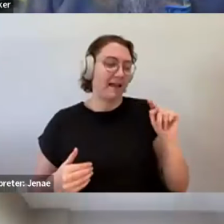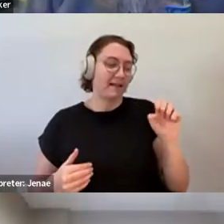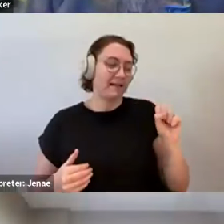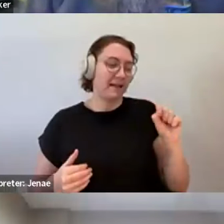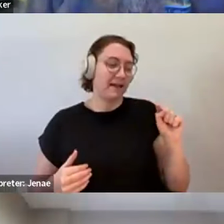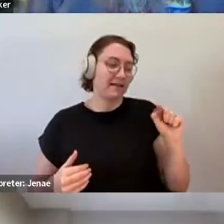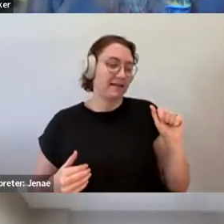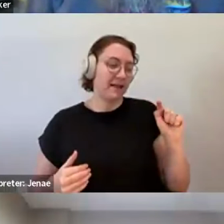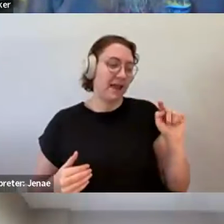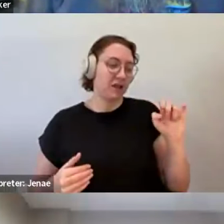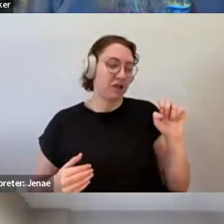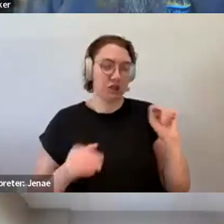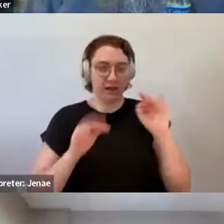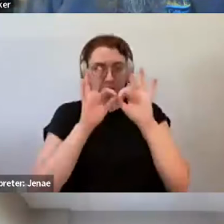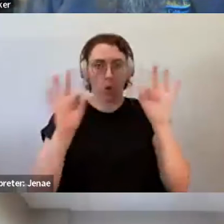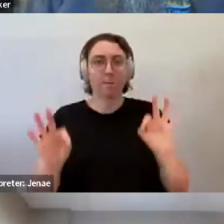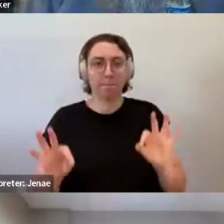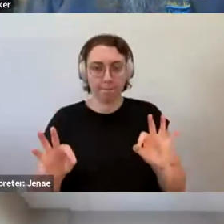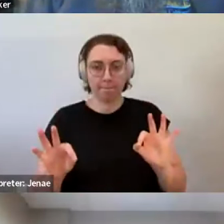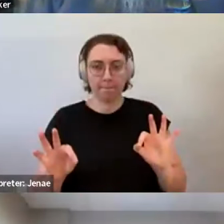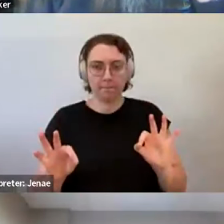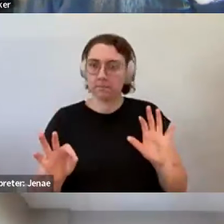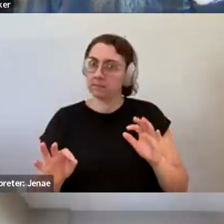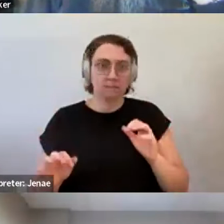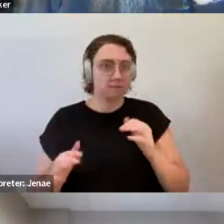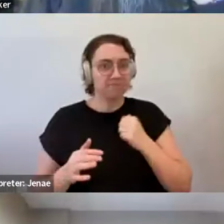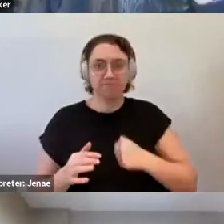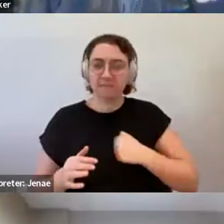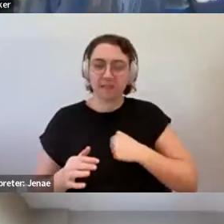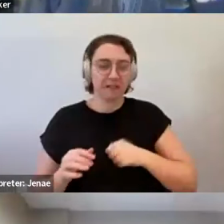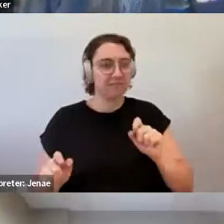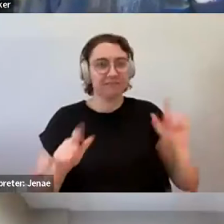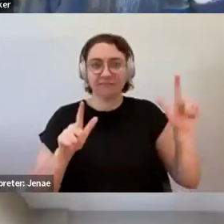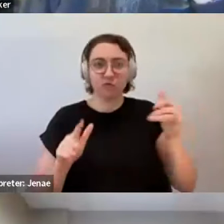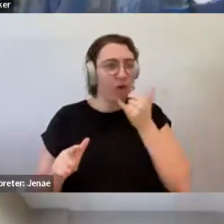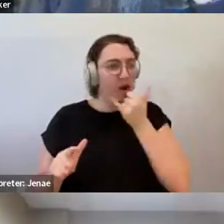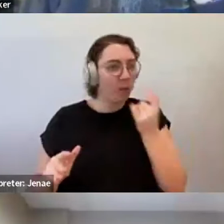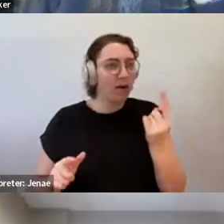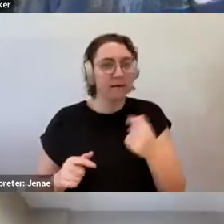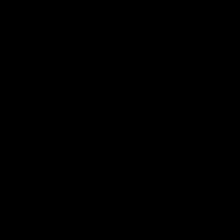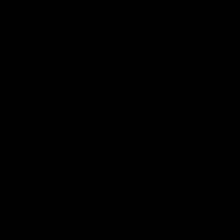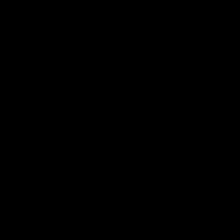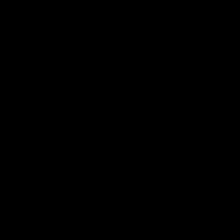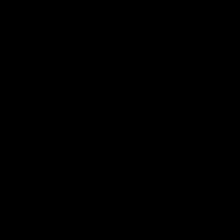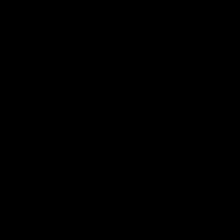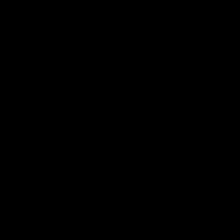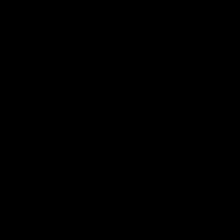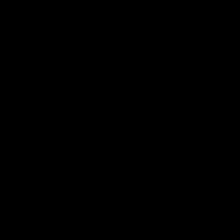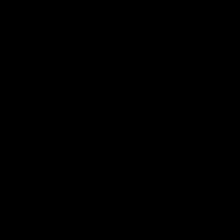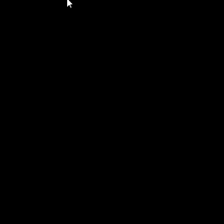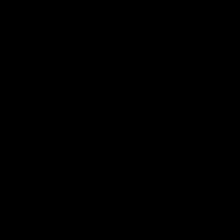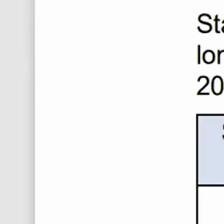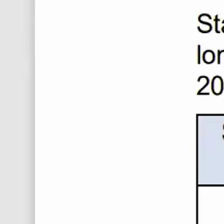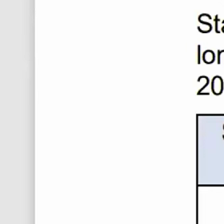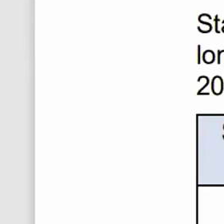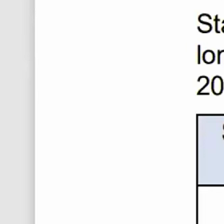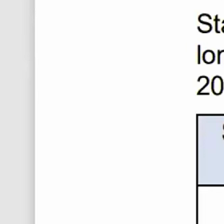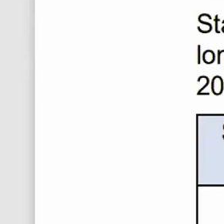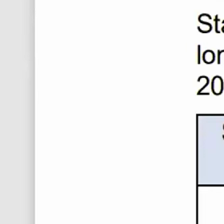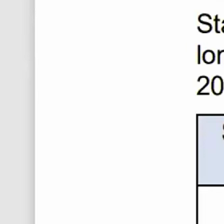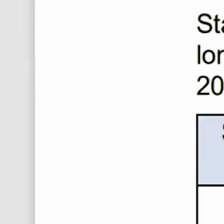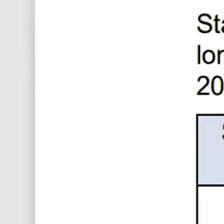to, sorry, I'm sharing the wrong screen there. There's going to be an attestation form that you are going to be signing that is